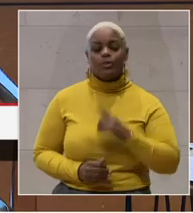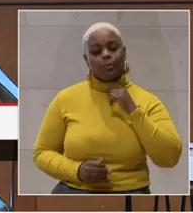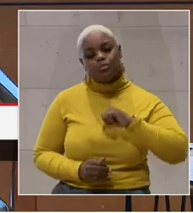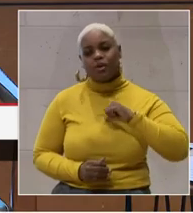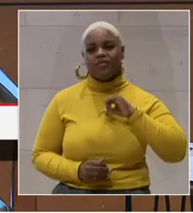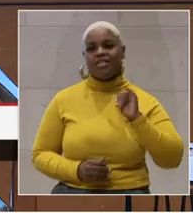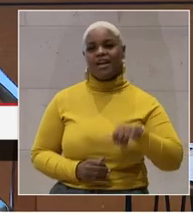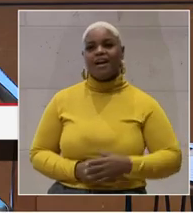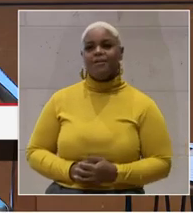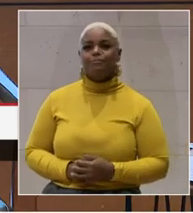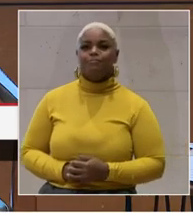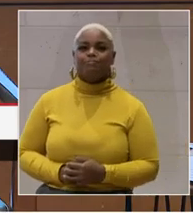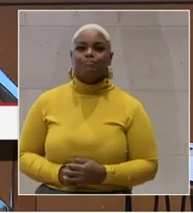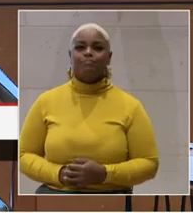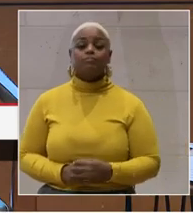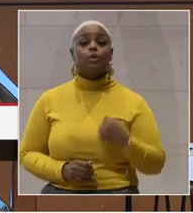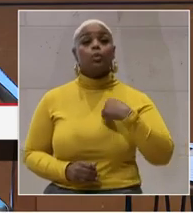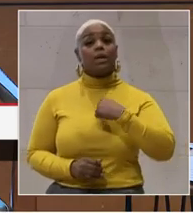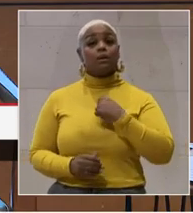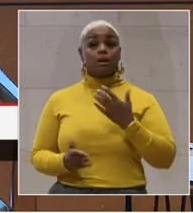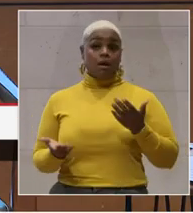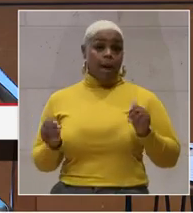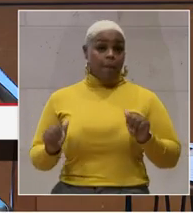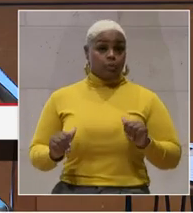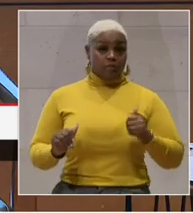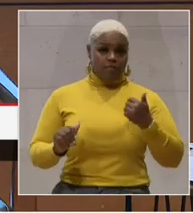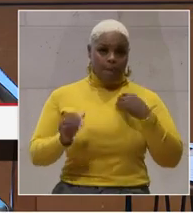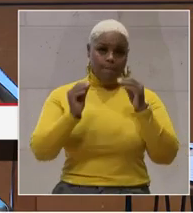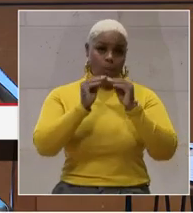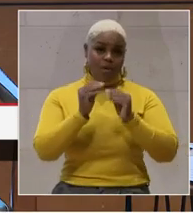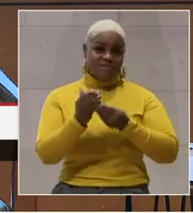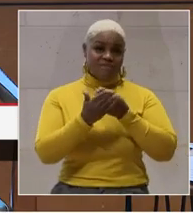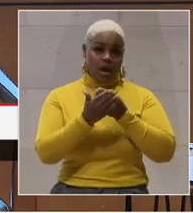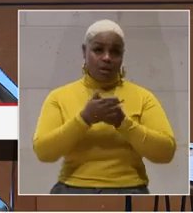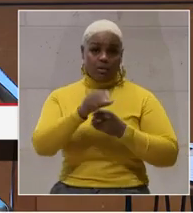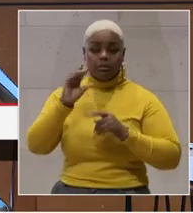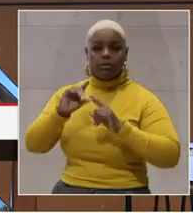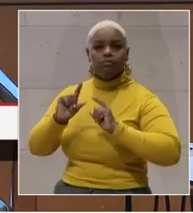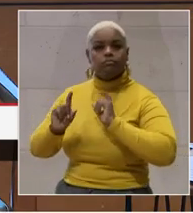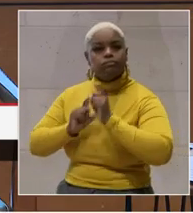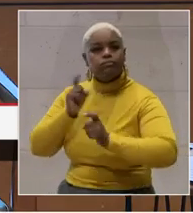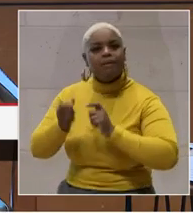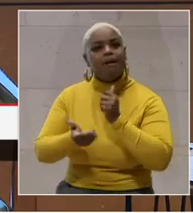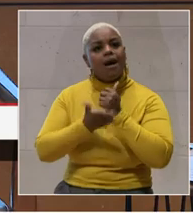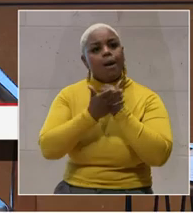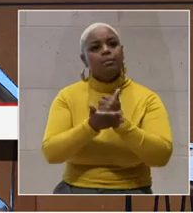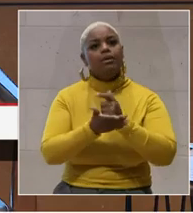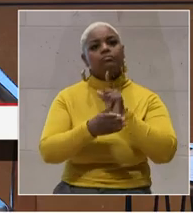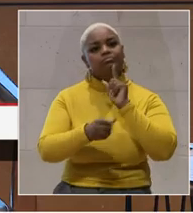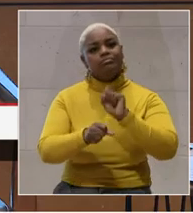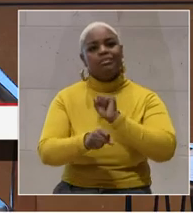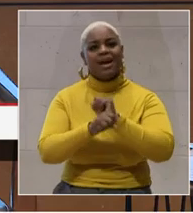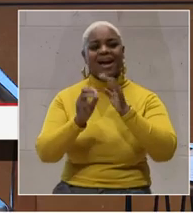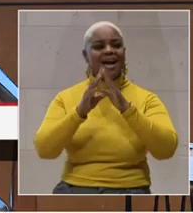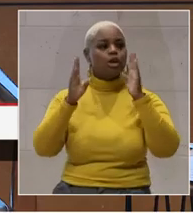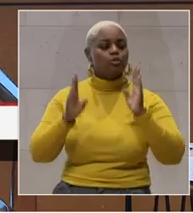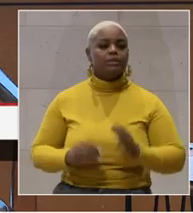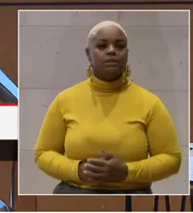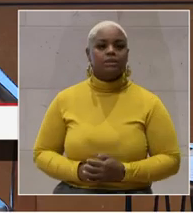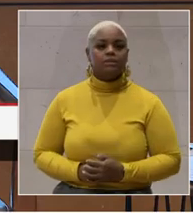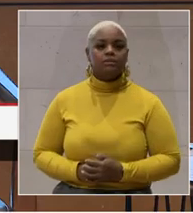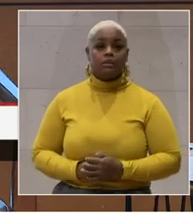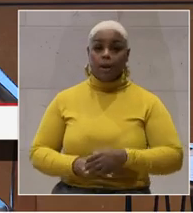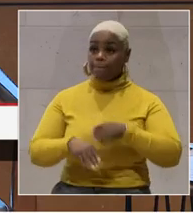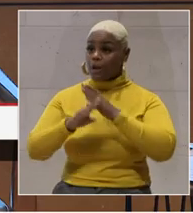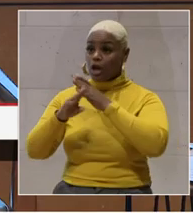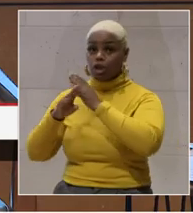we've been able to put more funding out to help with actual housing supply barrier issues through our